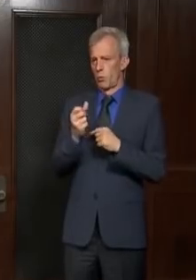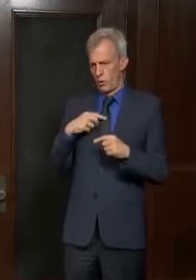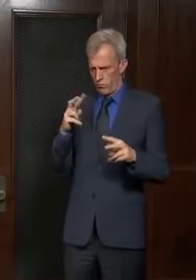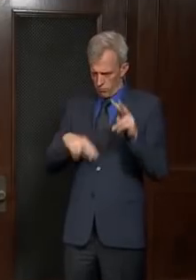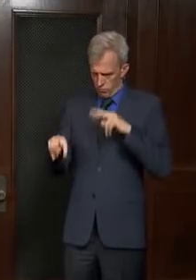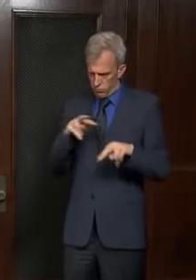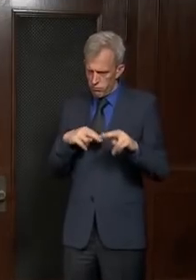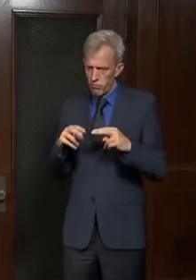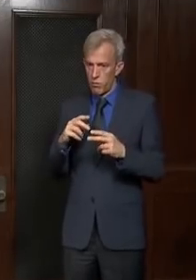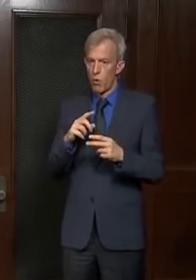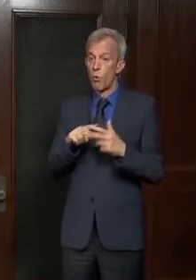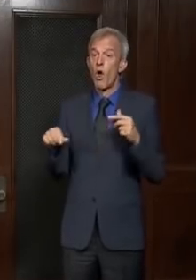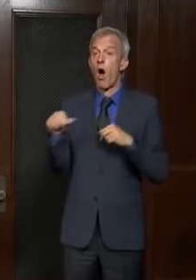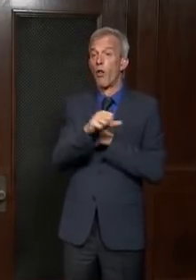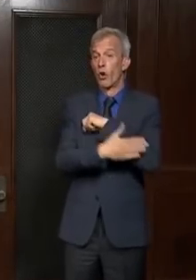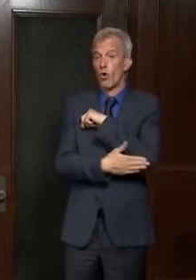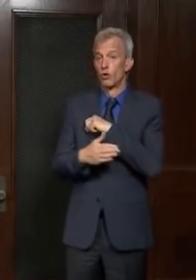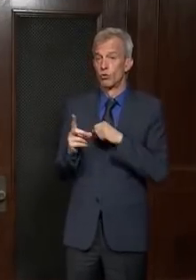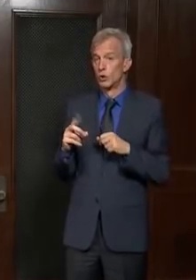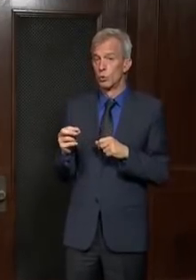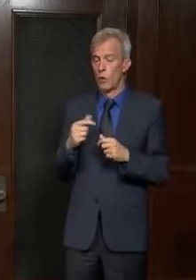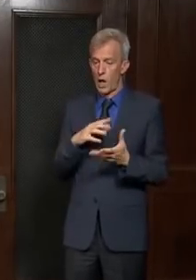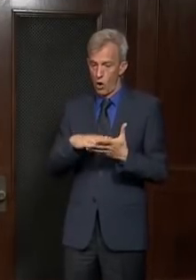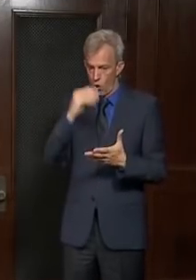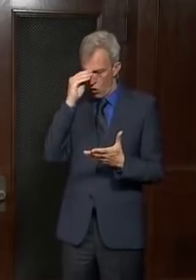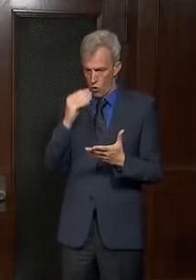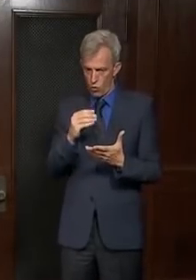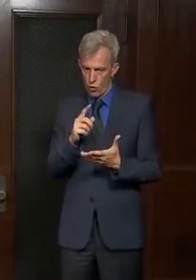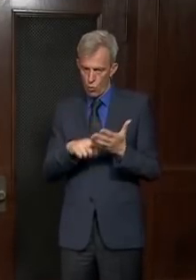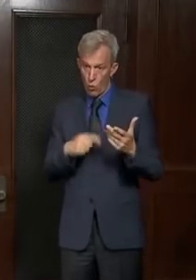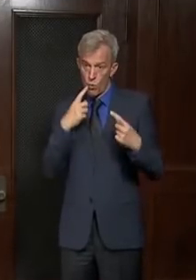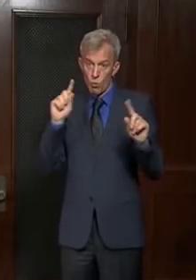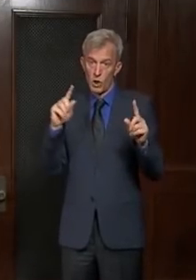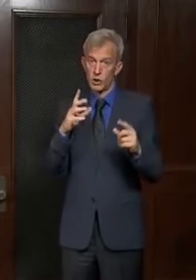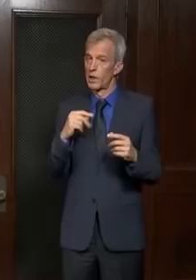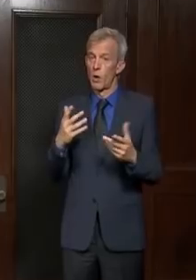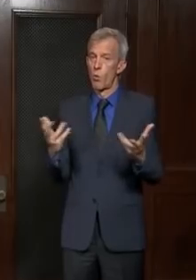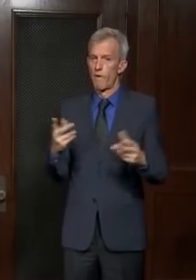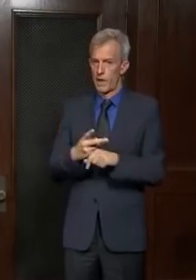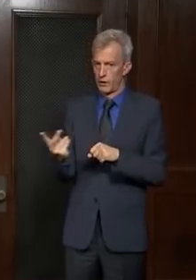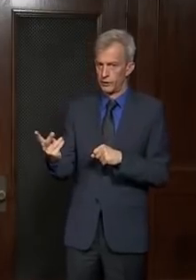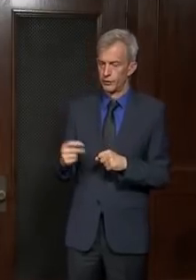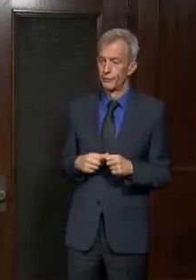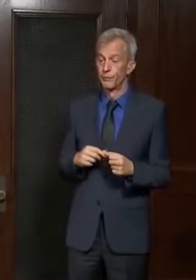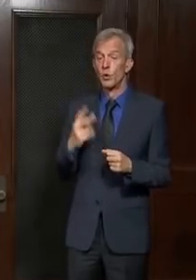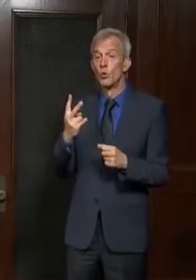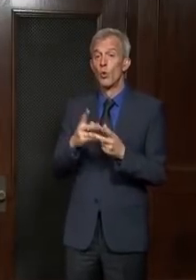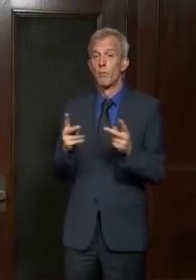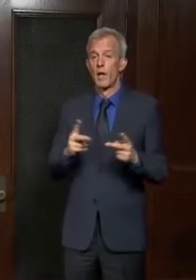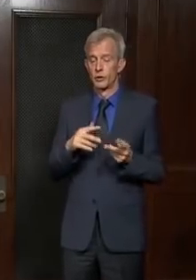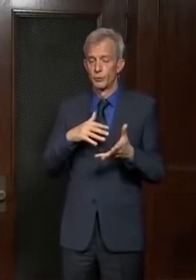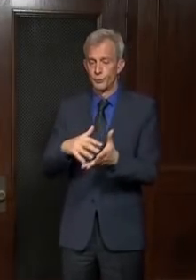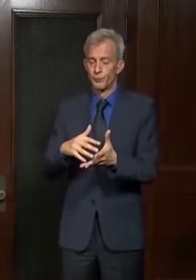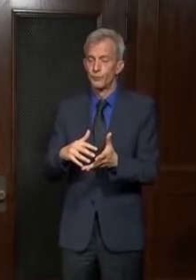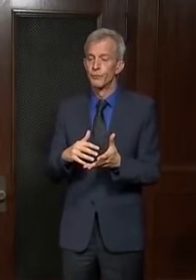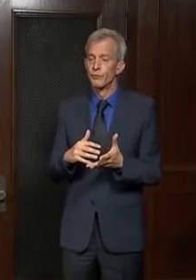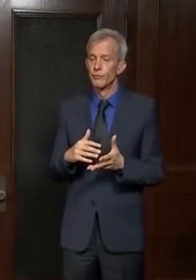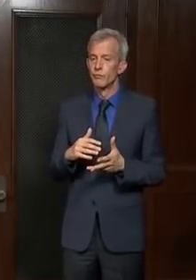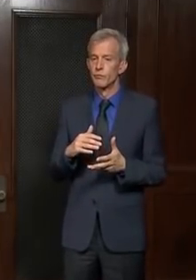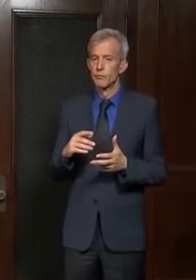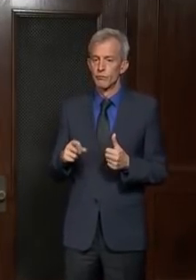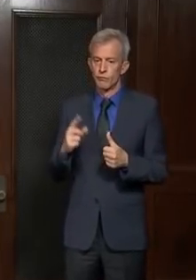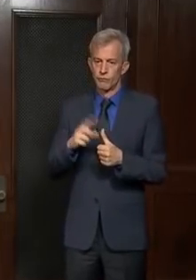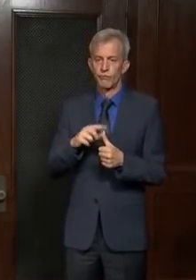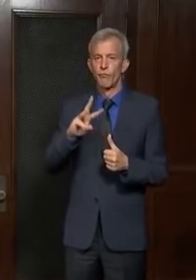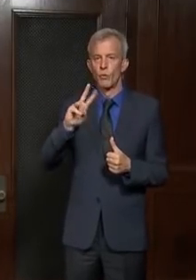and learn the lessons of what works and what might not. 2 places we're studying closely, of course, were where the epicenter of this